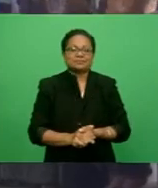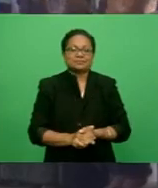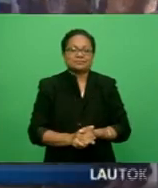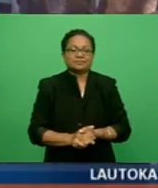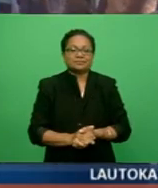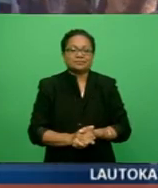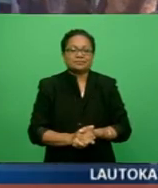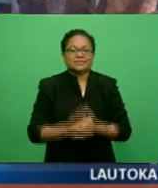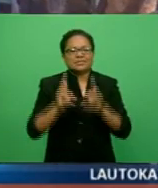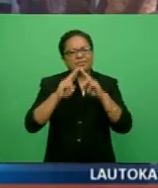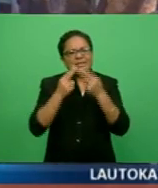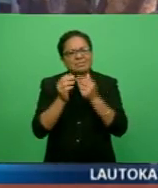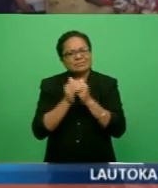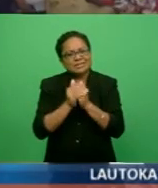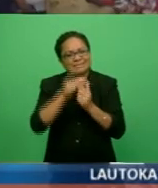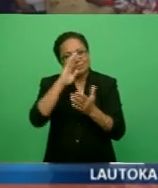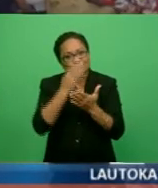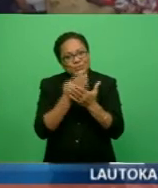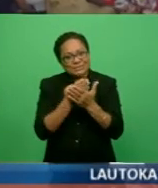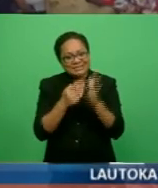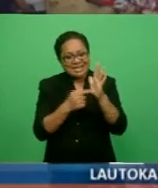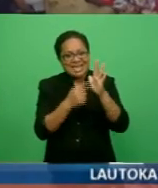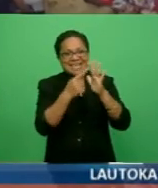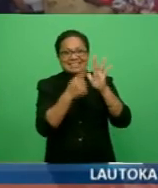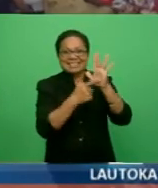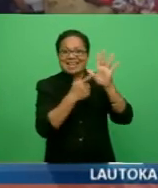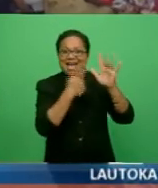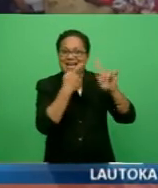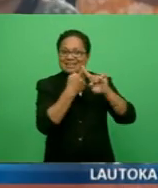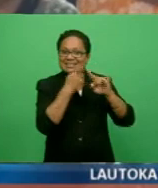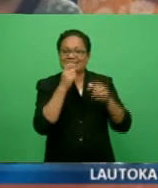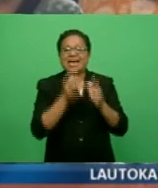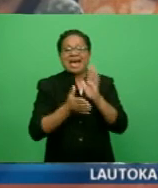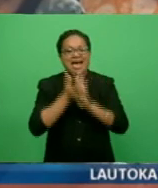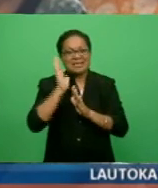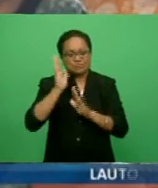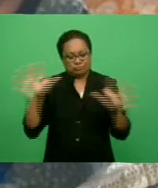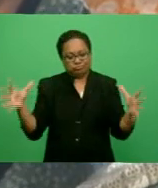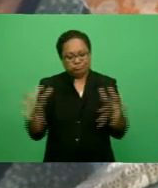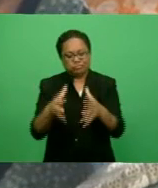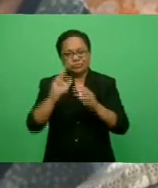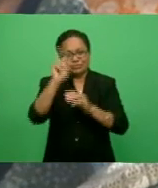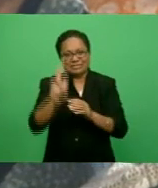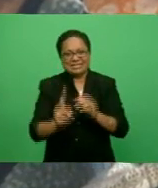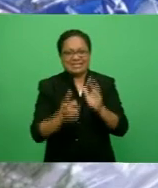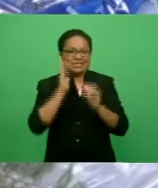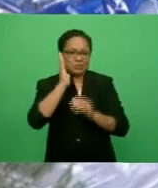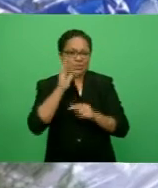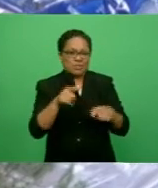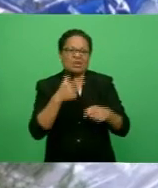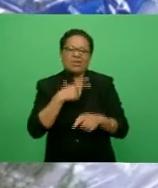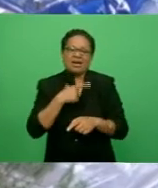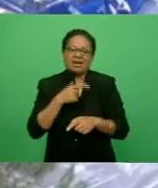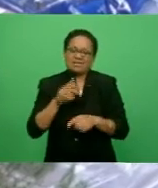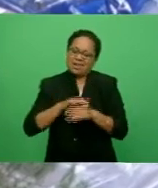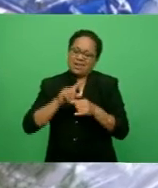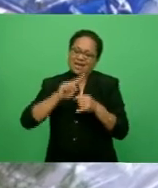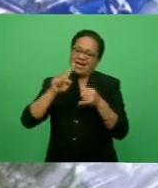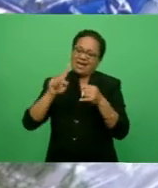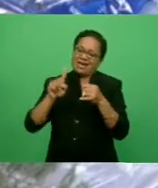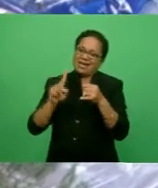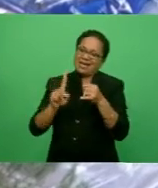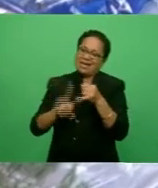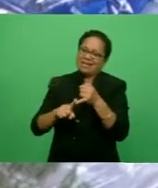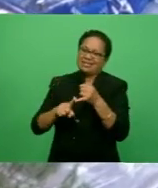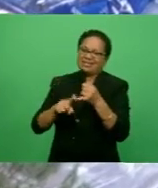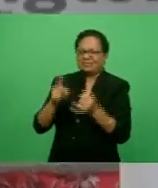Family, friends and students of Tilak High School gathered today at the school to say their final goodbyes to two of their own.